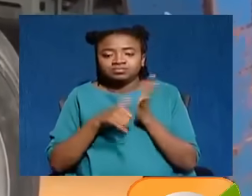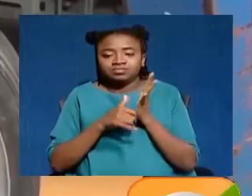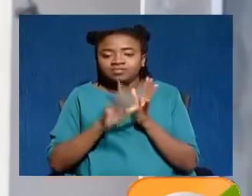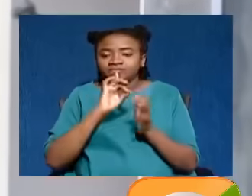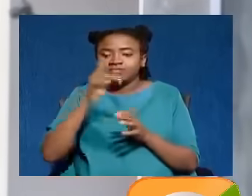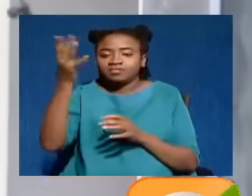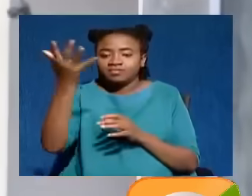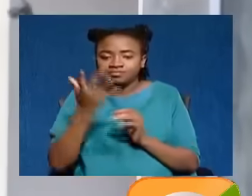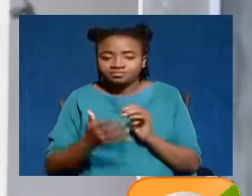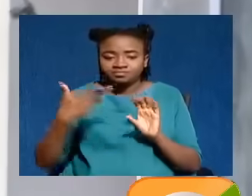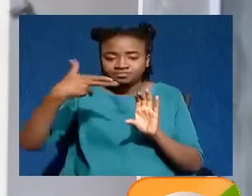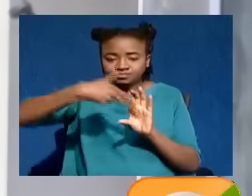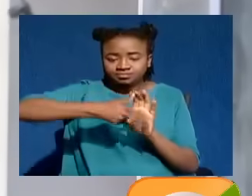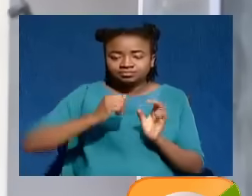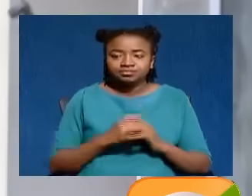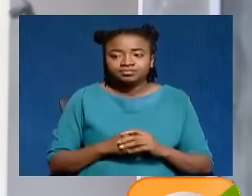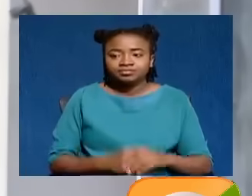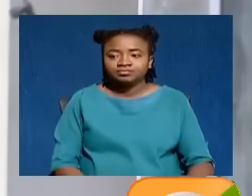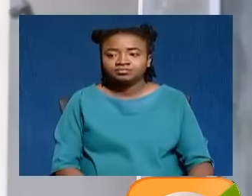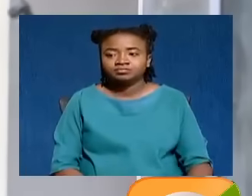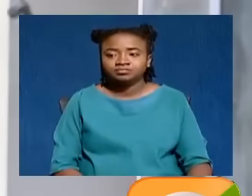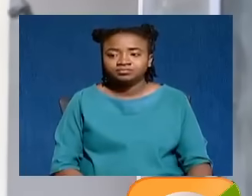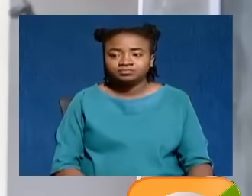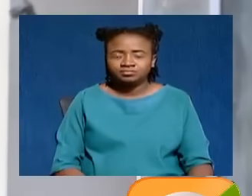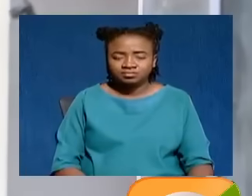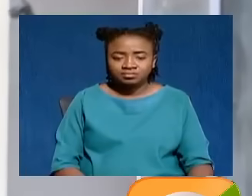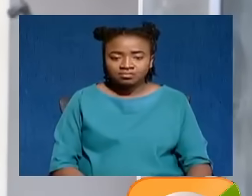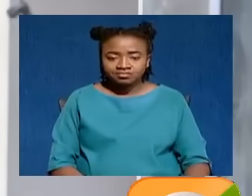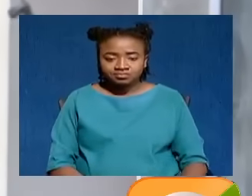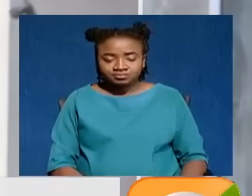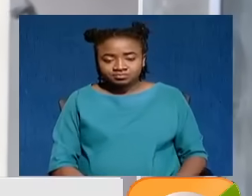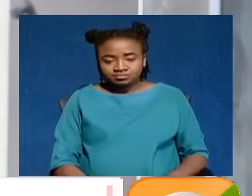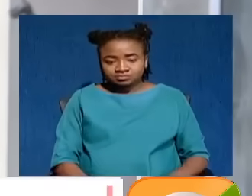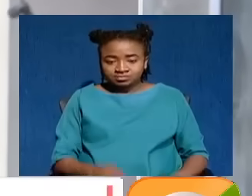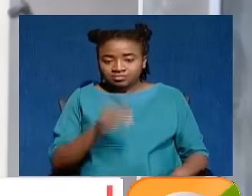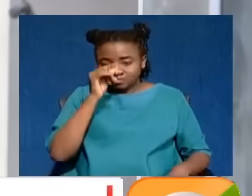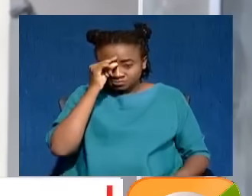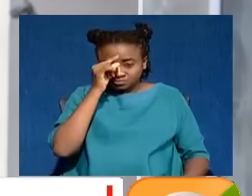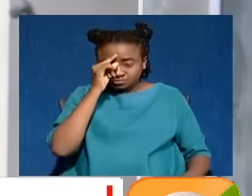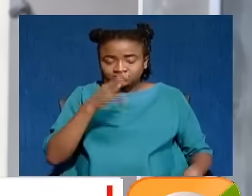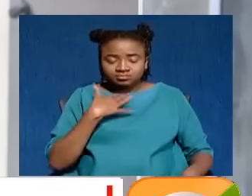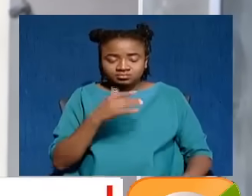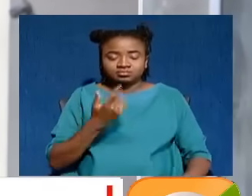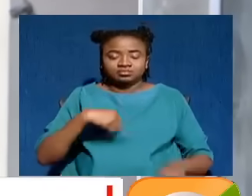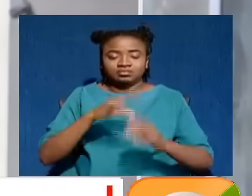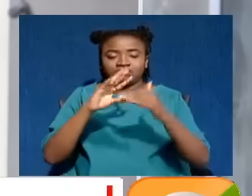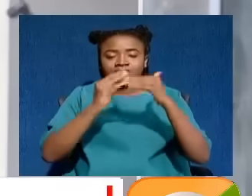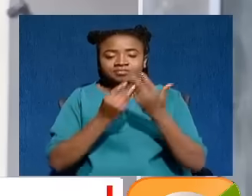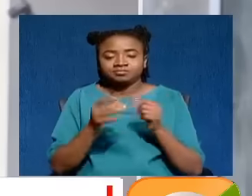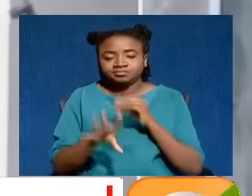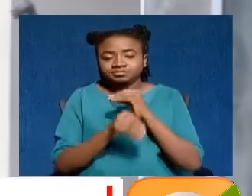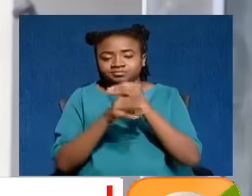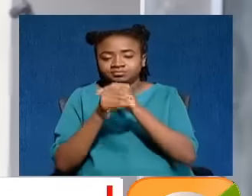petroleum. Government wants to create subsidiary industries that are necessary to support